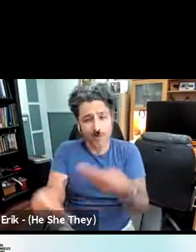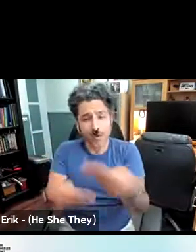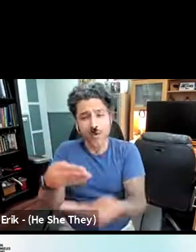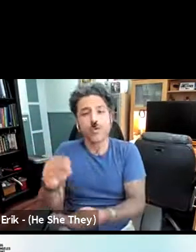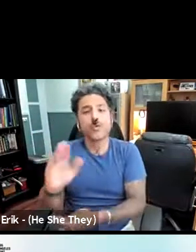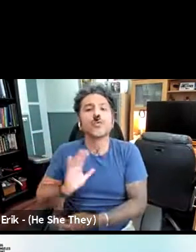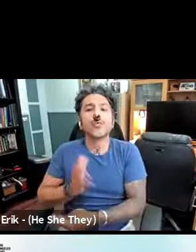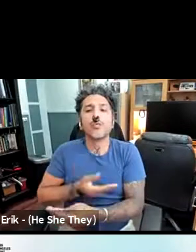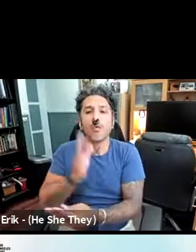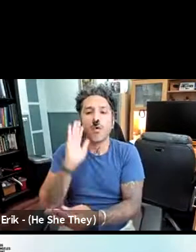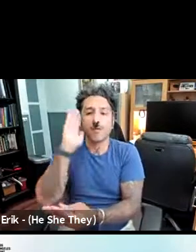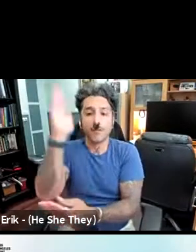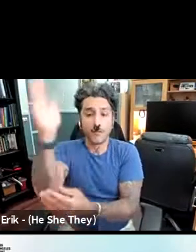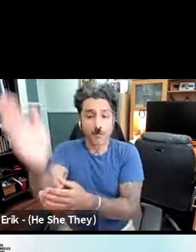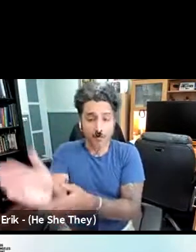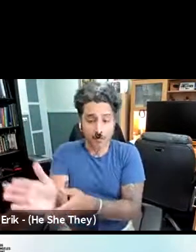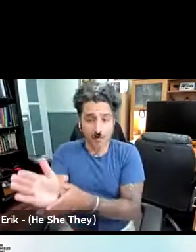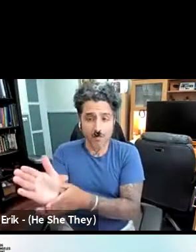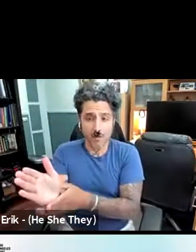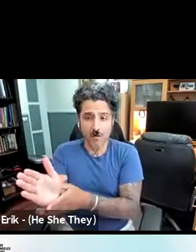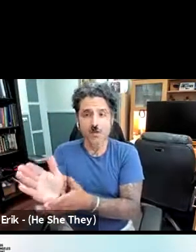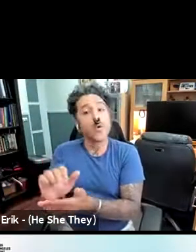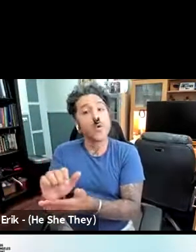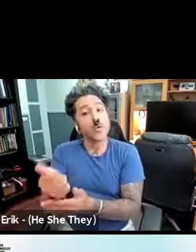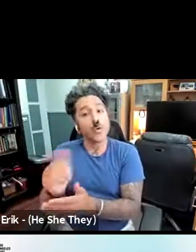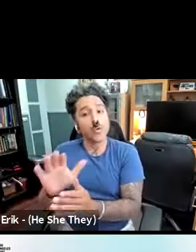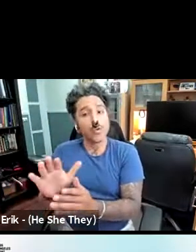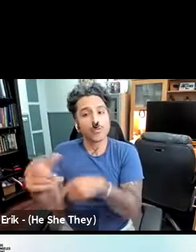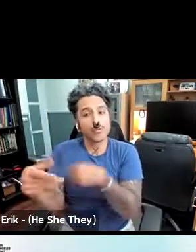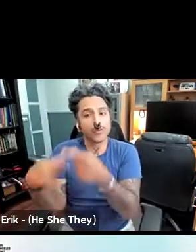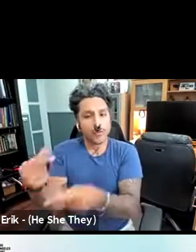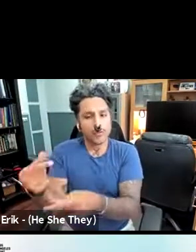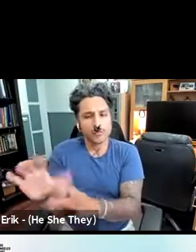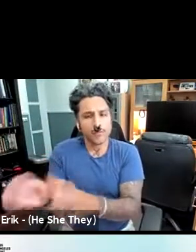our future, to another generation.